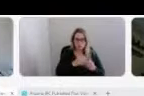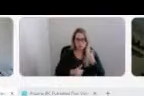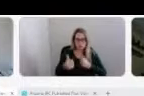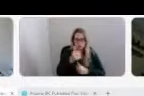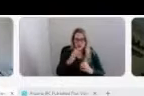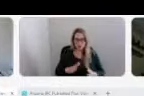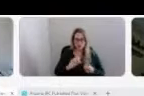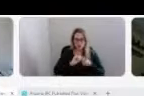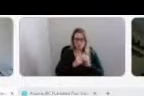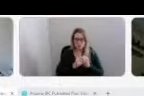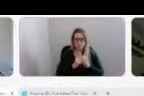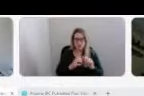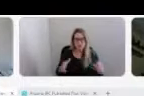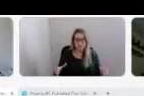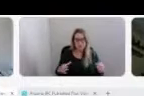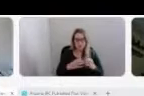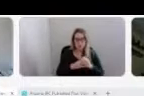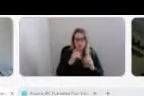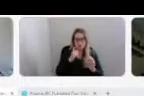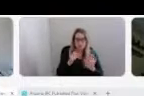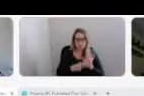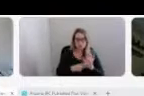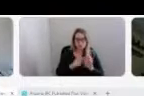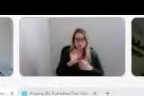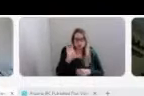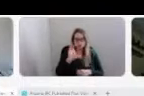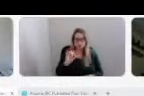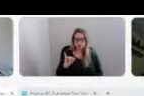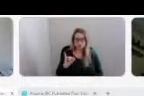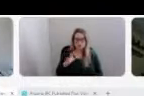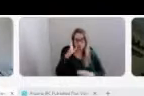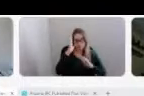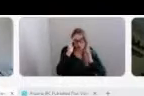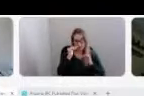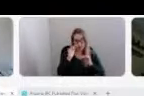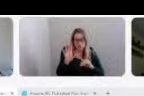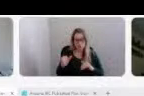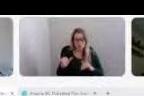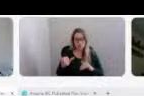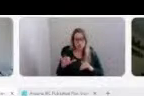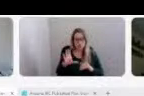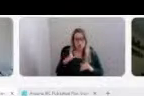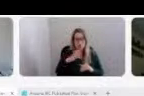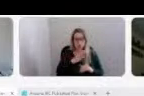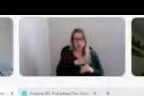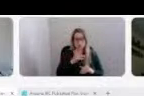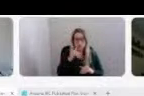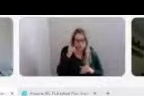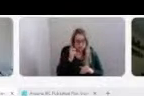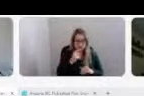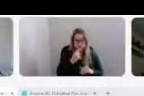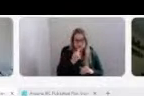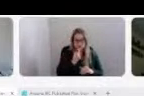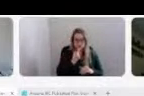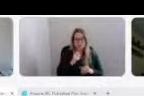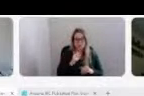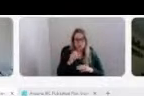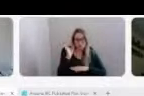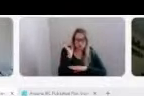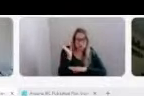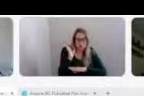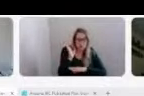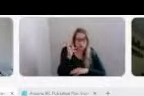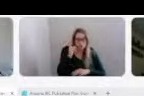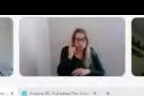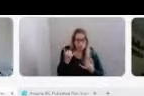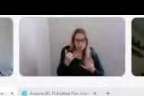compact and recognizes communities of interest i hope that the commission will listen seriously to the testimony we're hearing